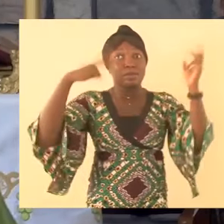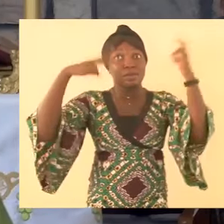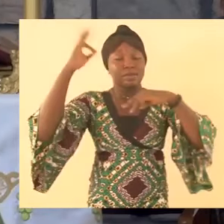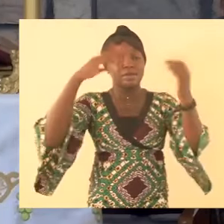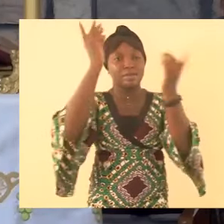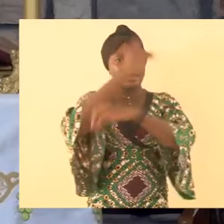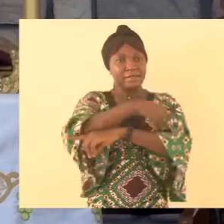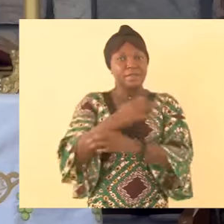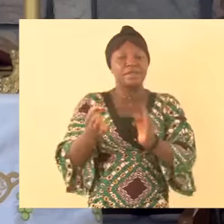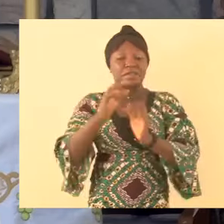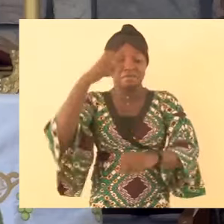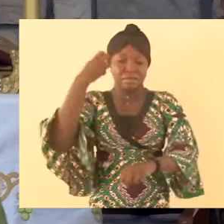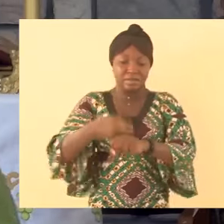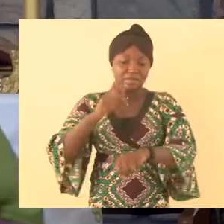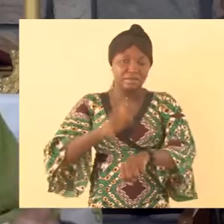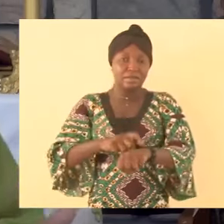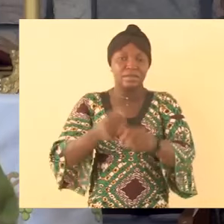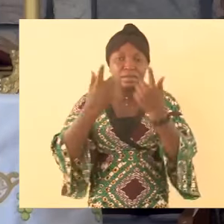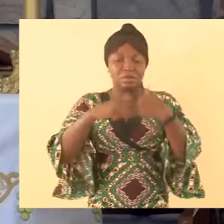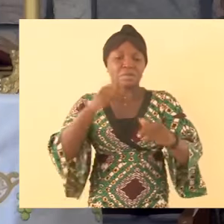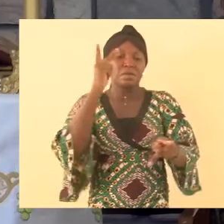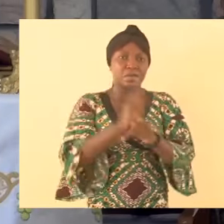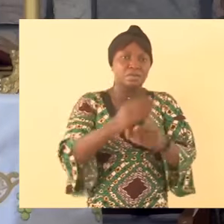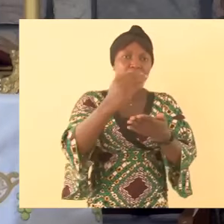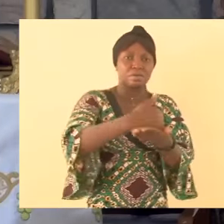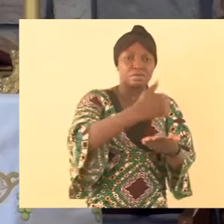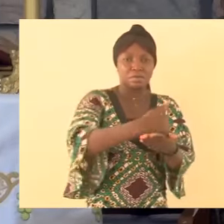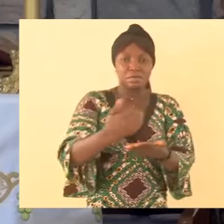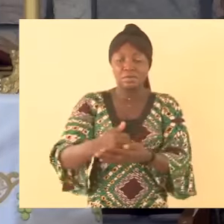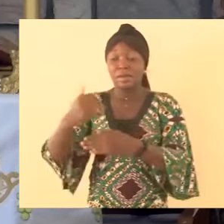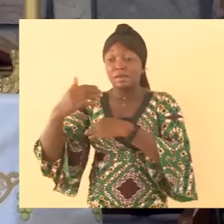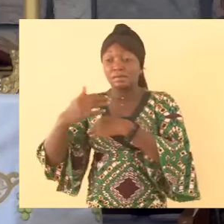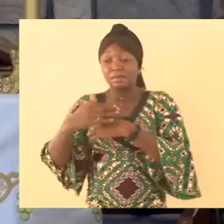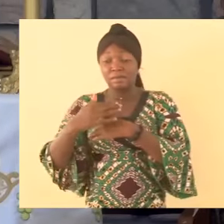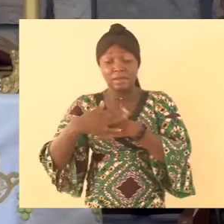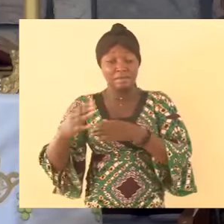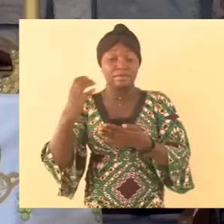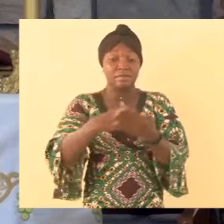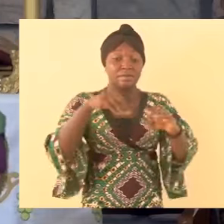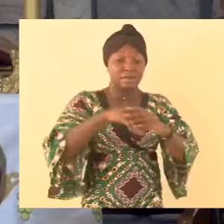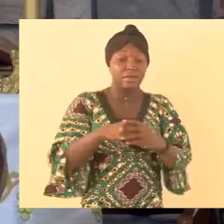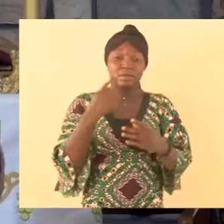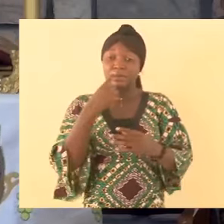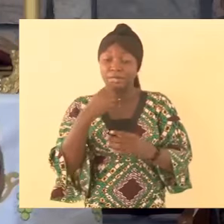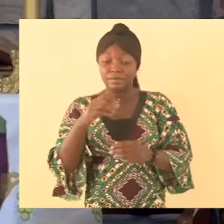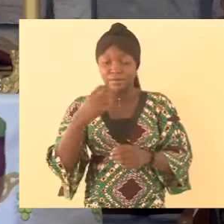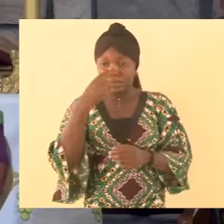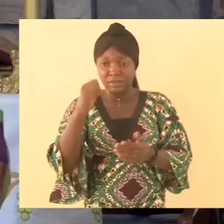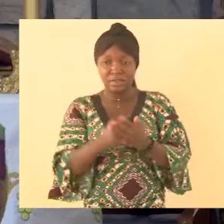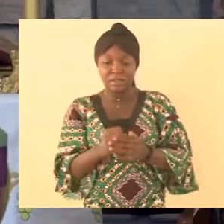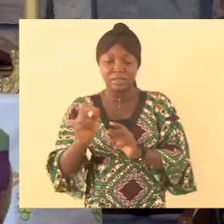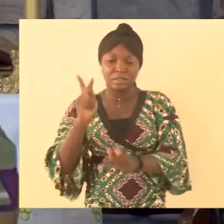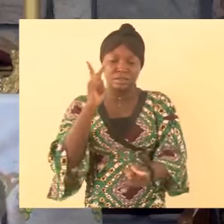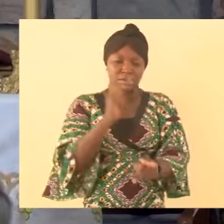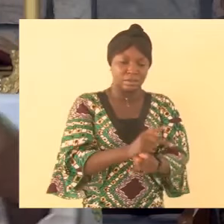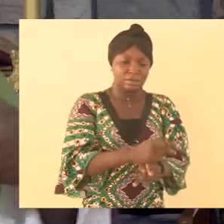of the hard times coming. Just keep gathering. Apart from gathering in the mouth, and you see it's storing